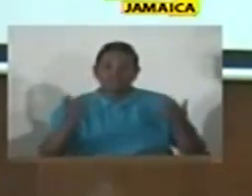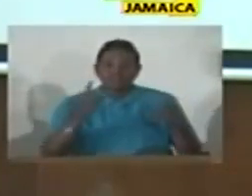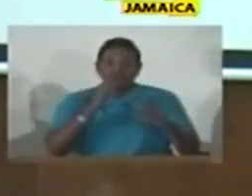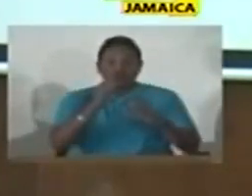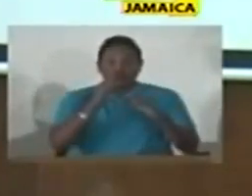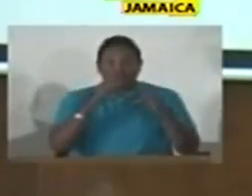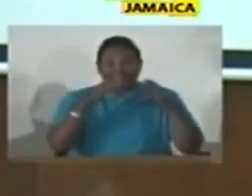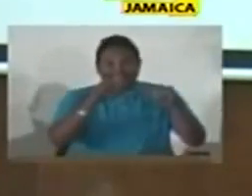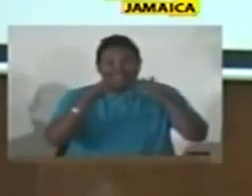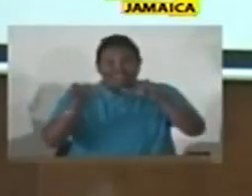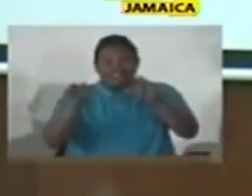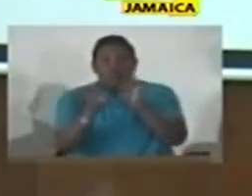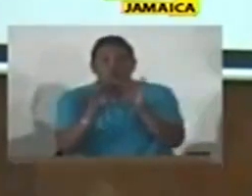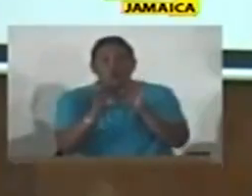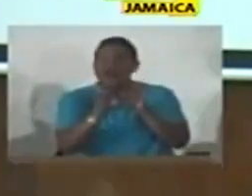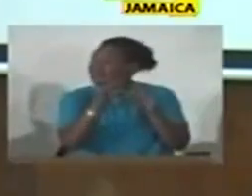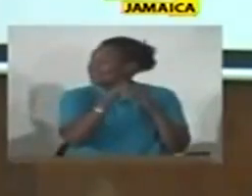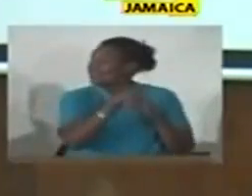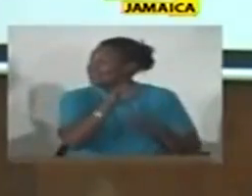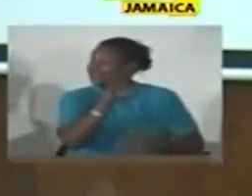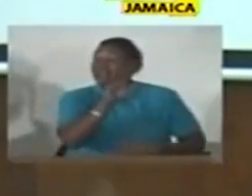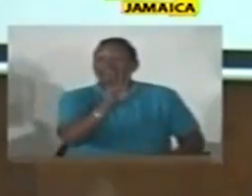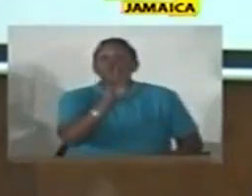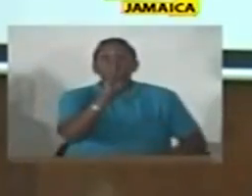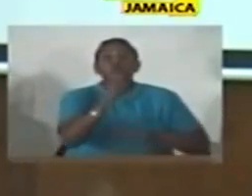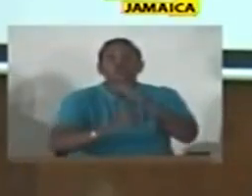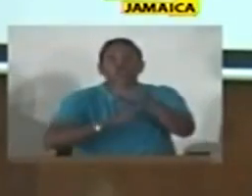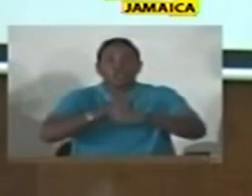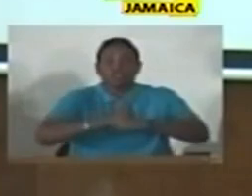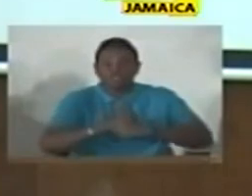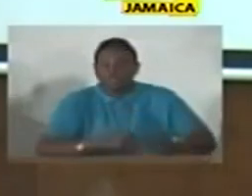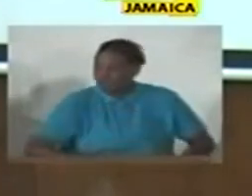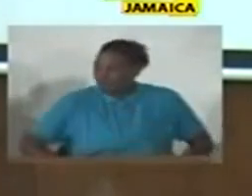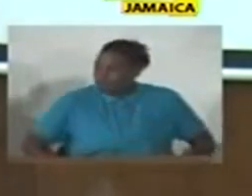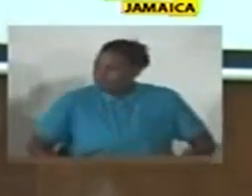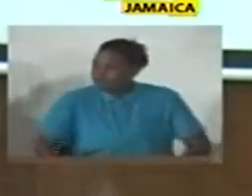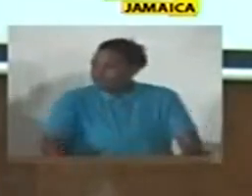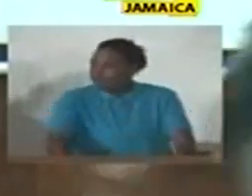be invested within 2 years.